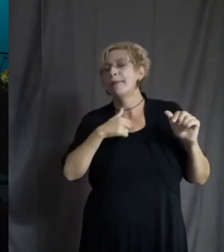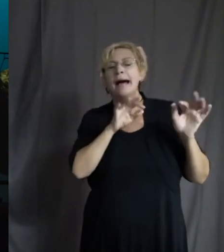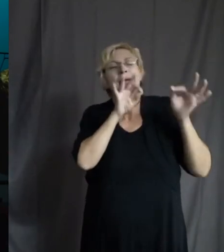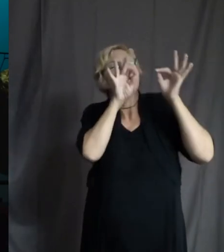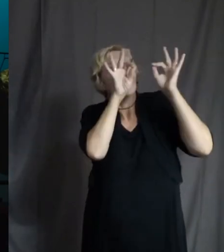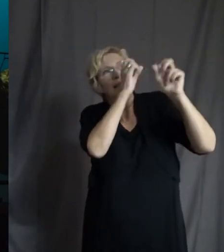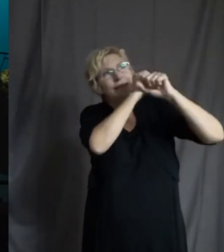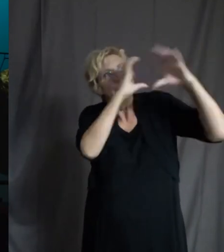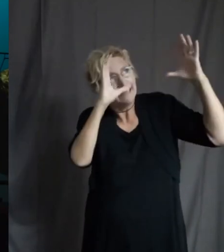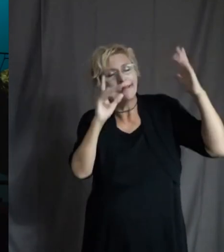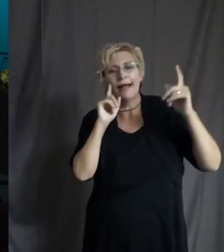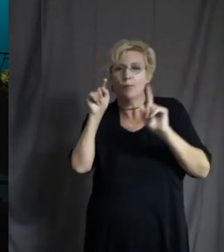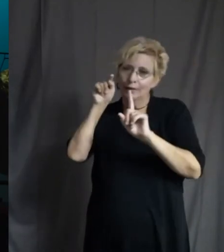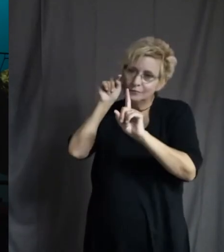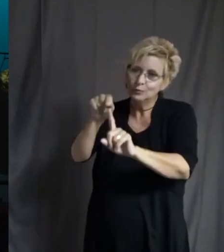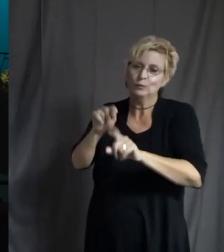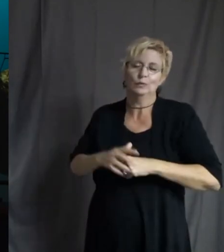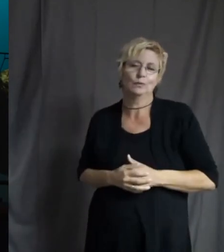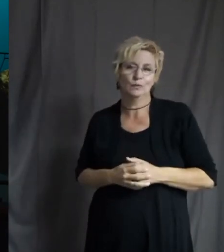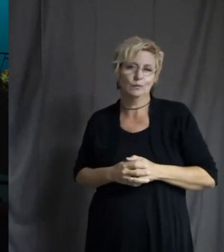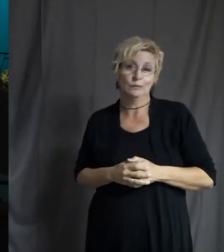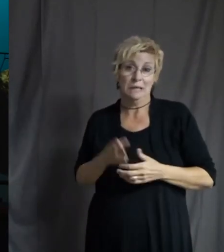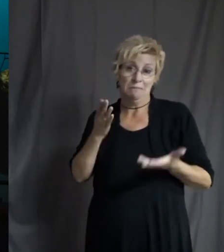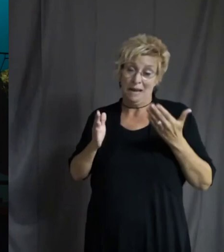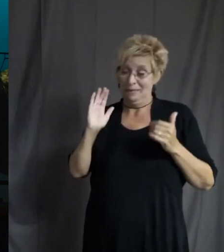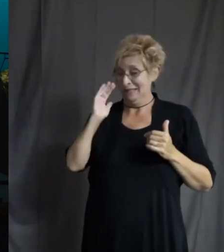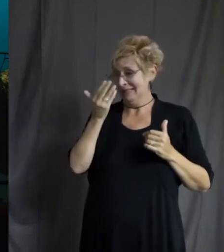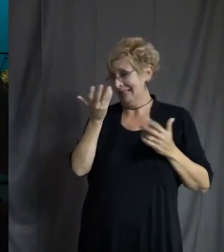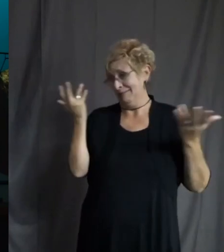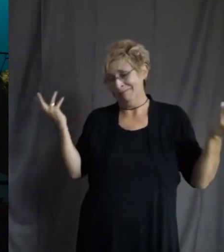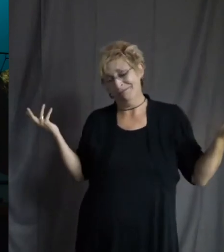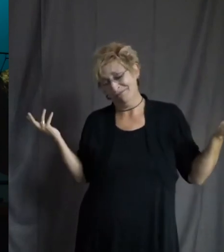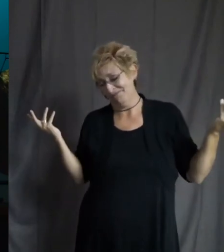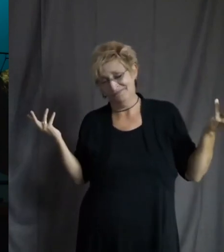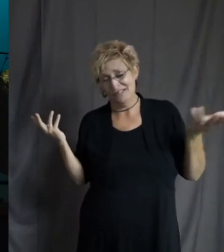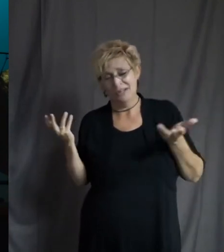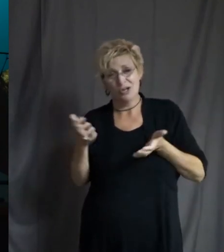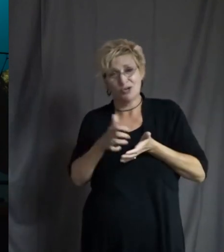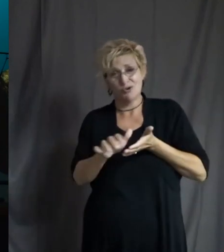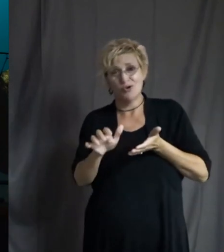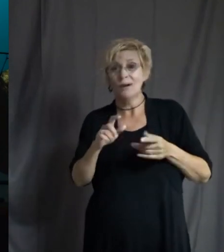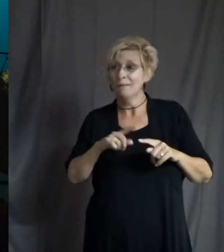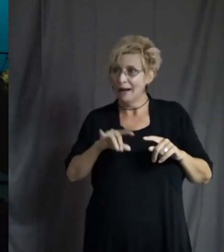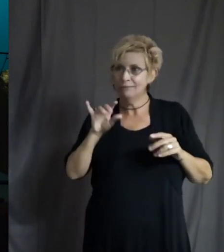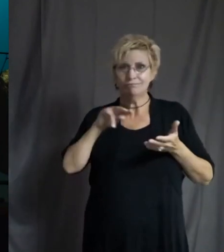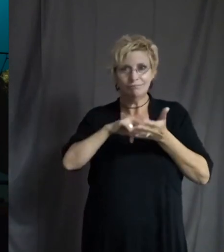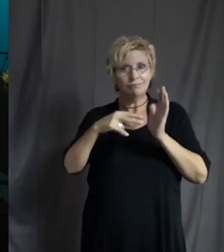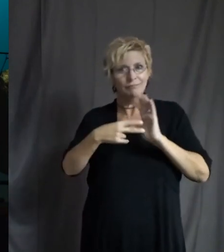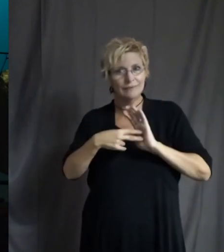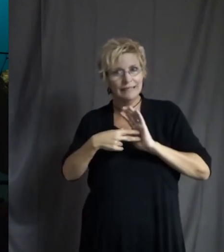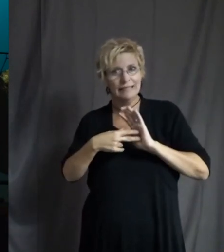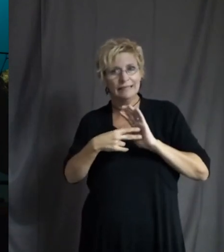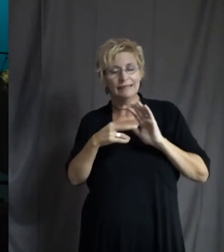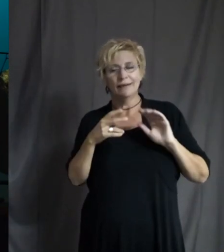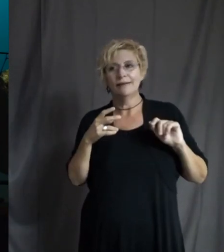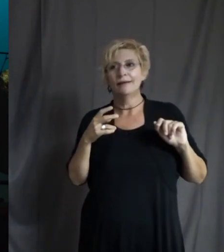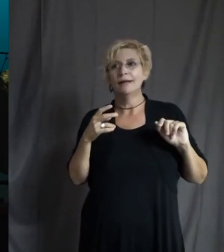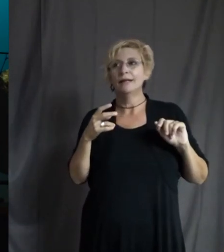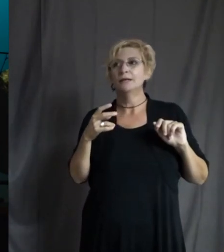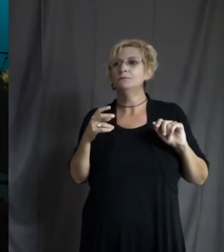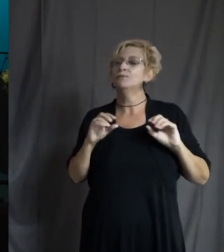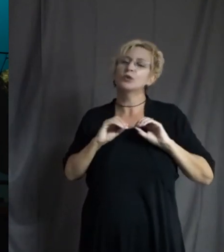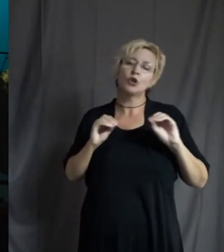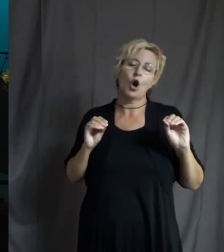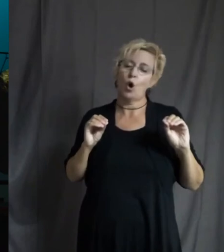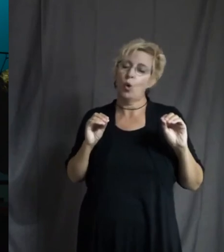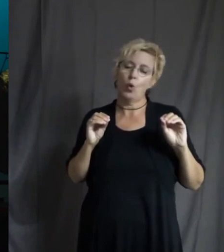him. I don't want my ideal. I want her. And that may sound crude, but this is what I mean by